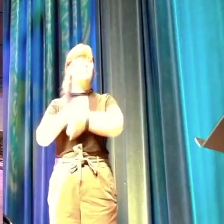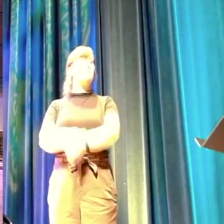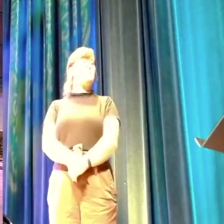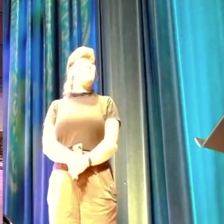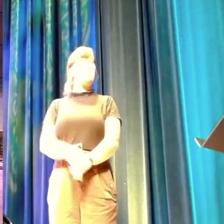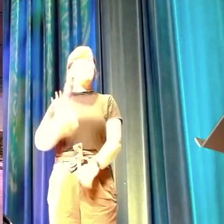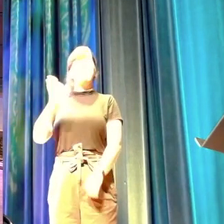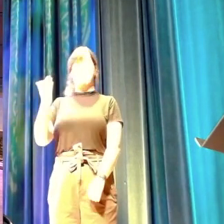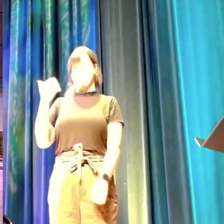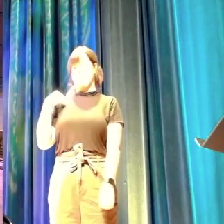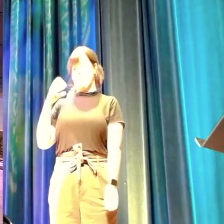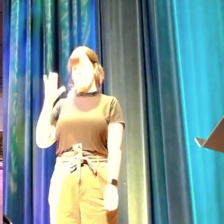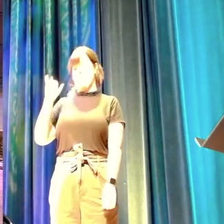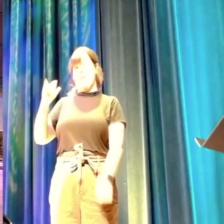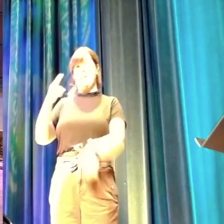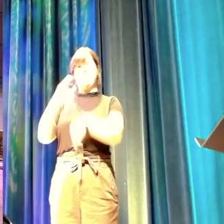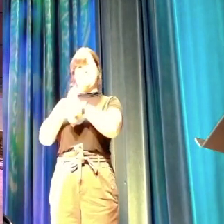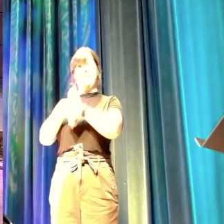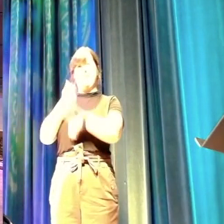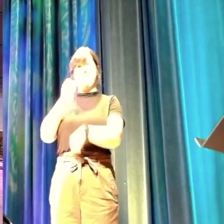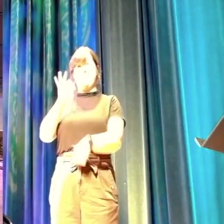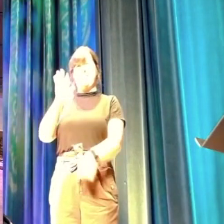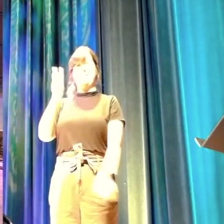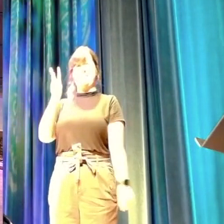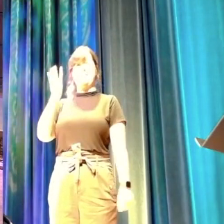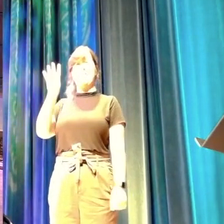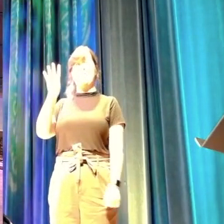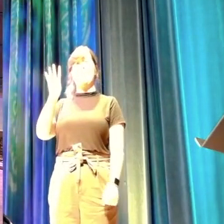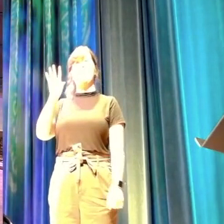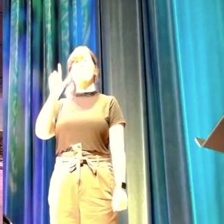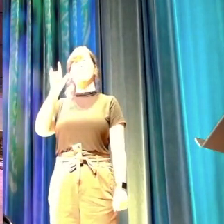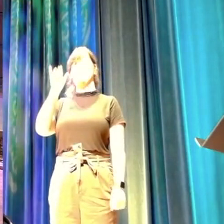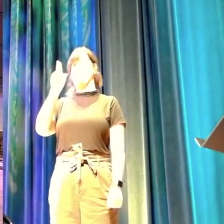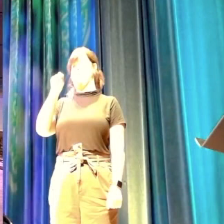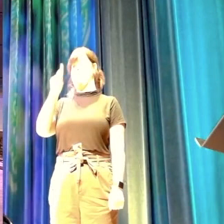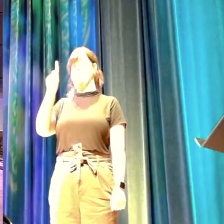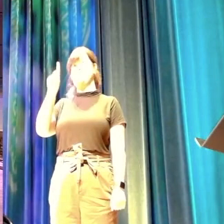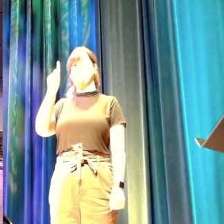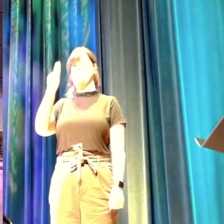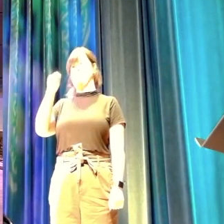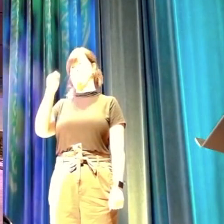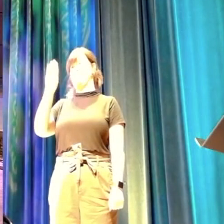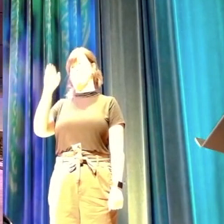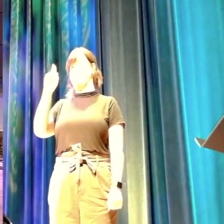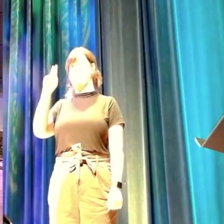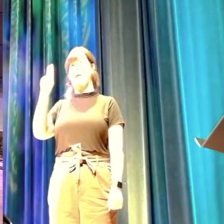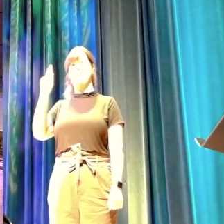On October 6, 1964, Lyndon Baines Johnson and the Congress